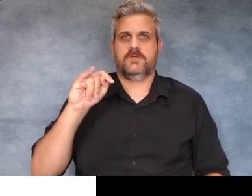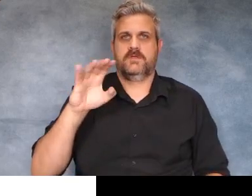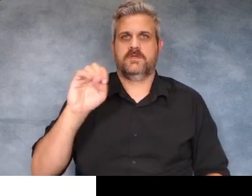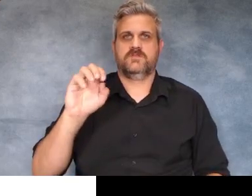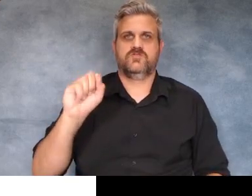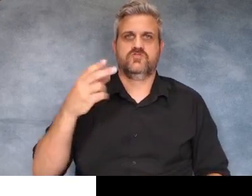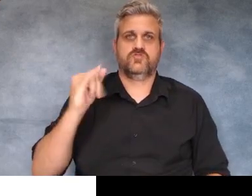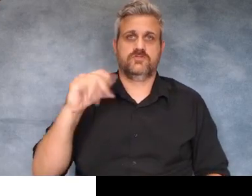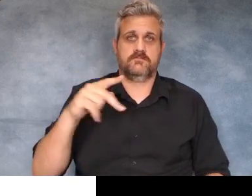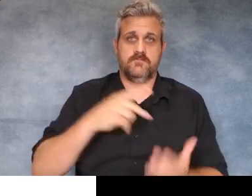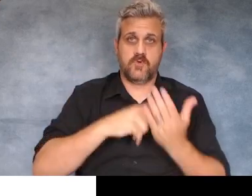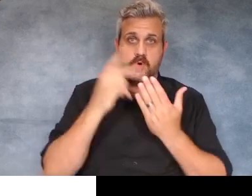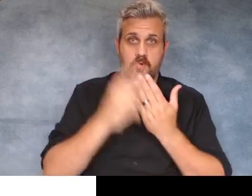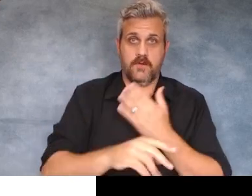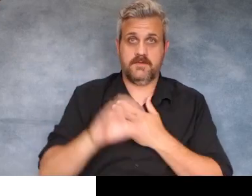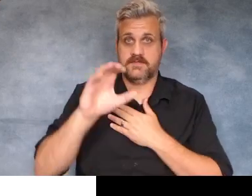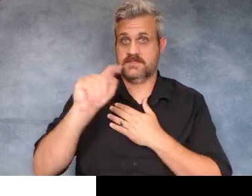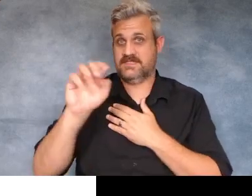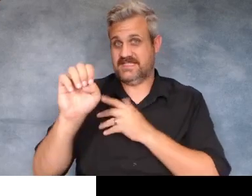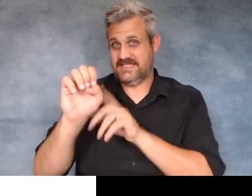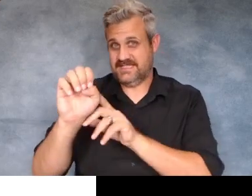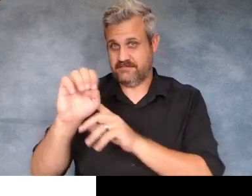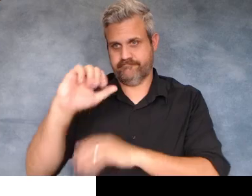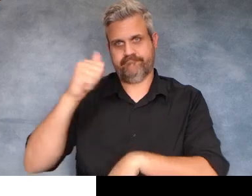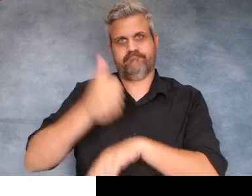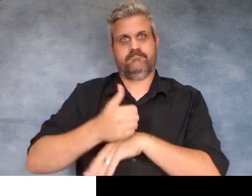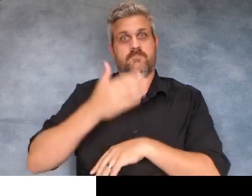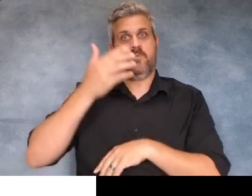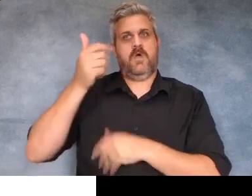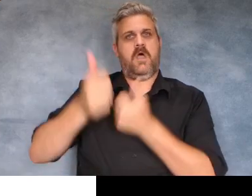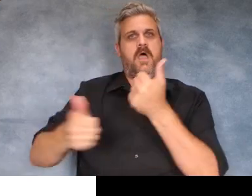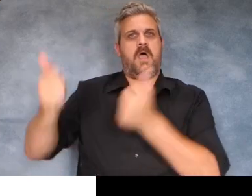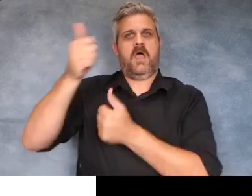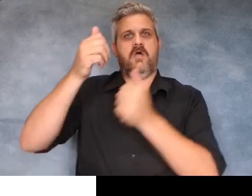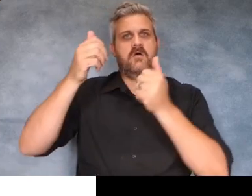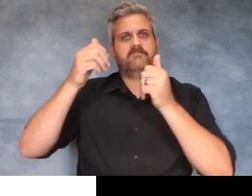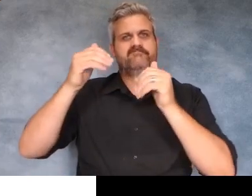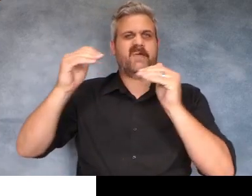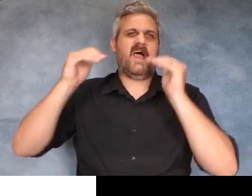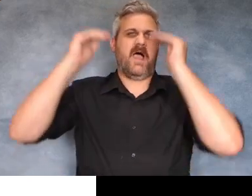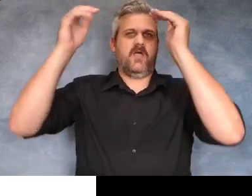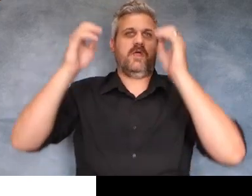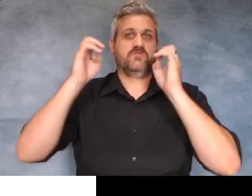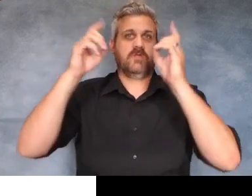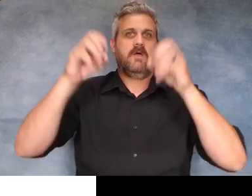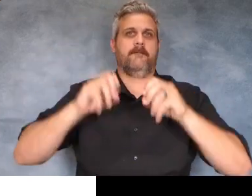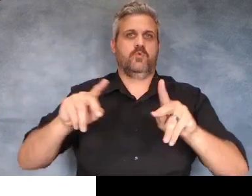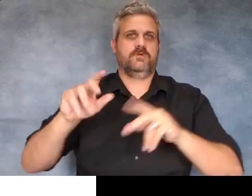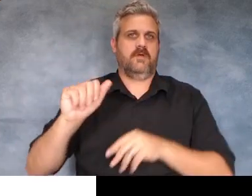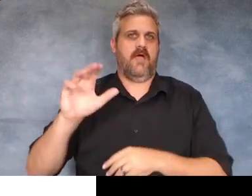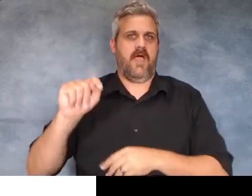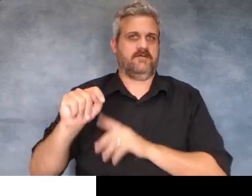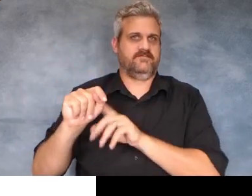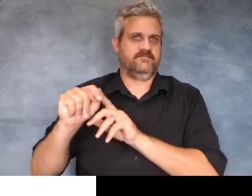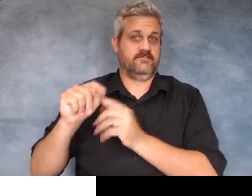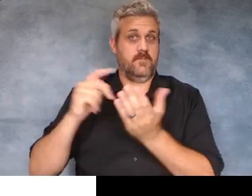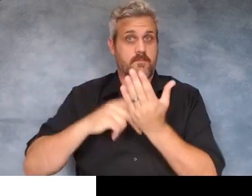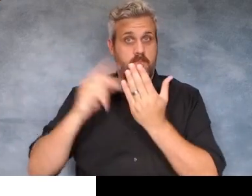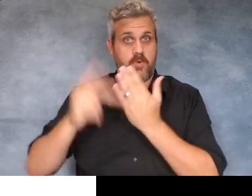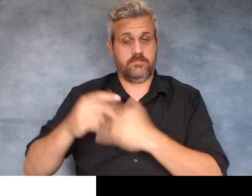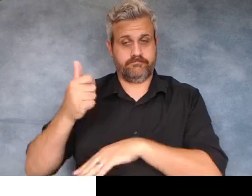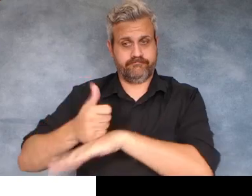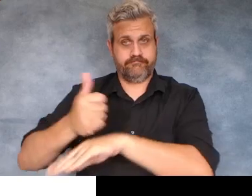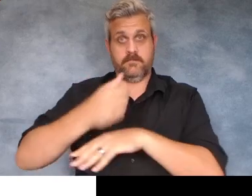program. CTPs were created by the Higher Education Opportunities Act. They are programs designed to